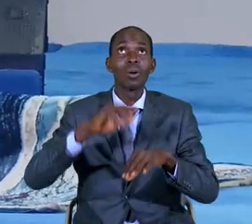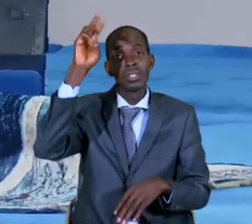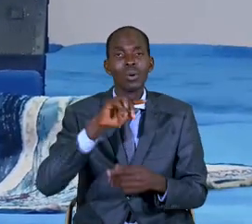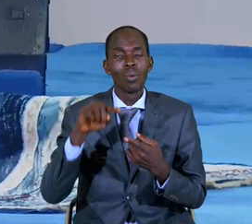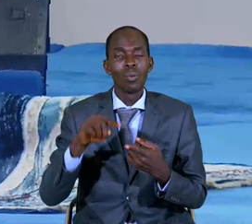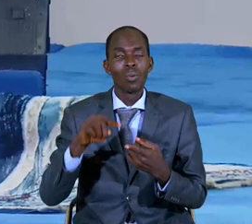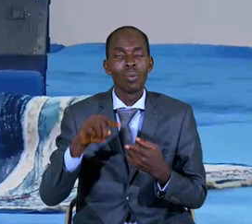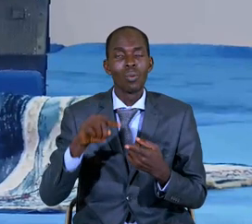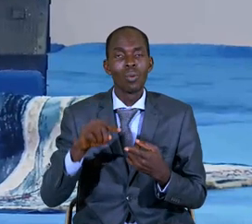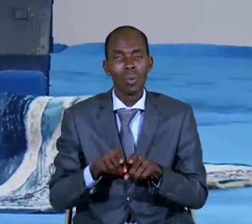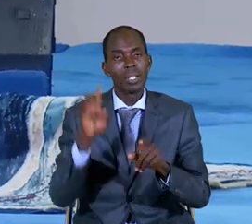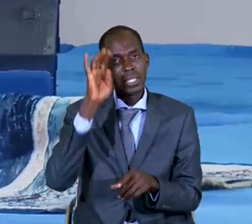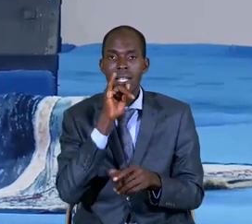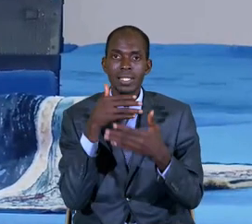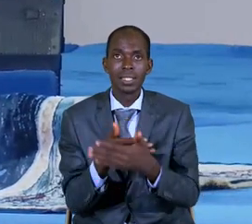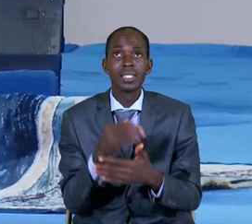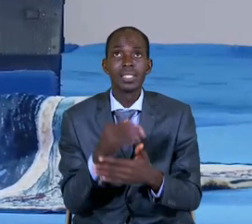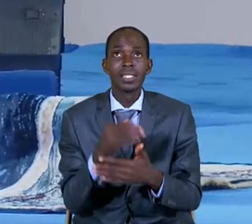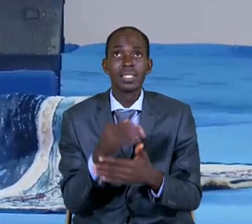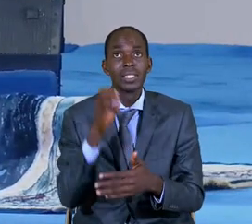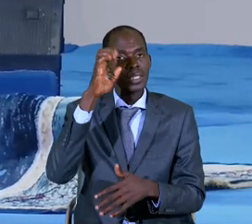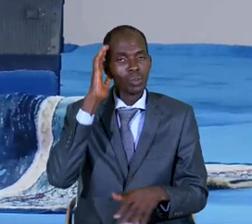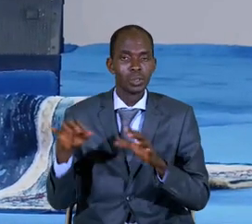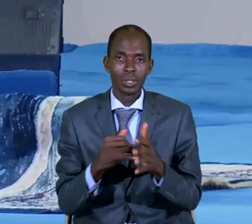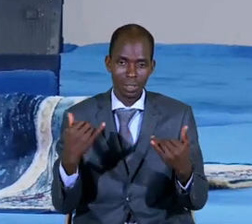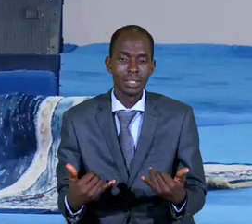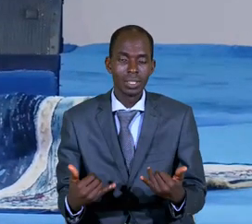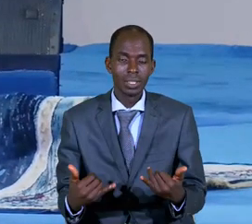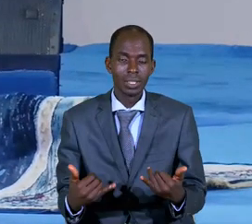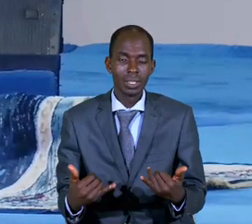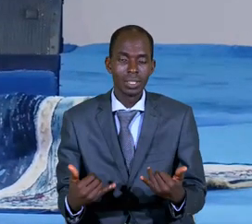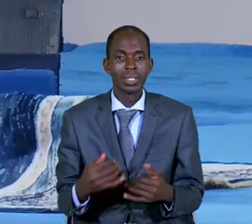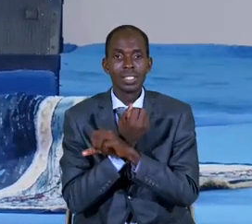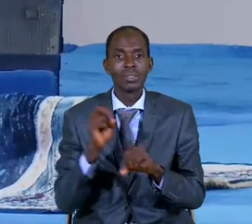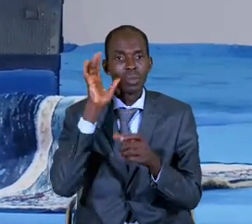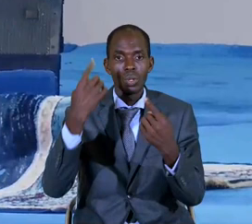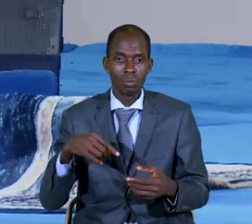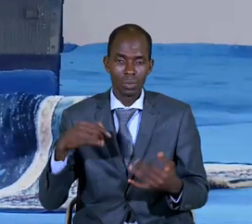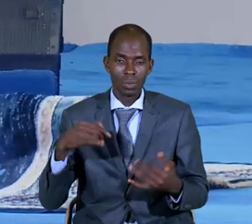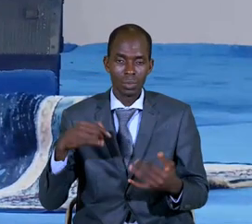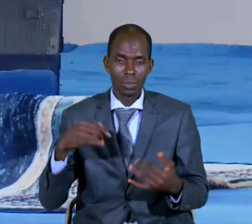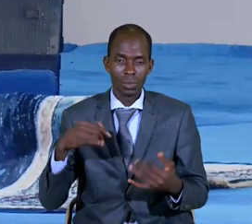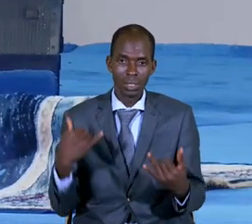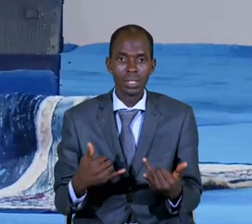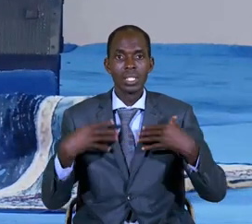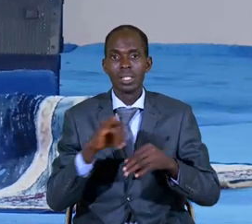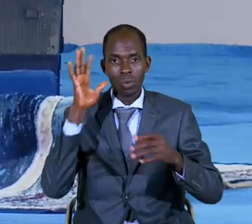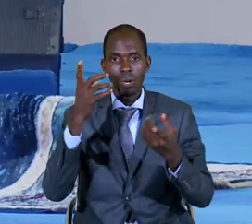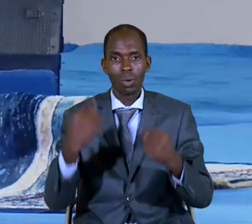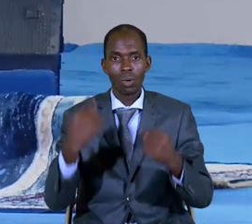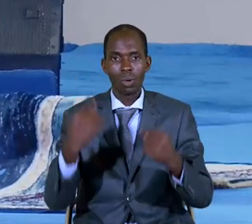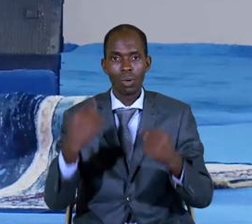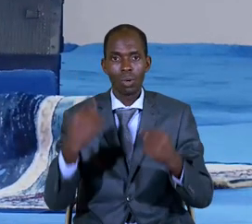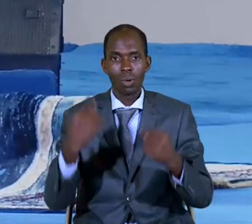while he is near. We'll do it today. Salvation will come today. Healing will come